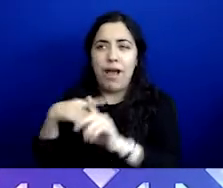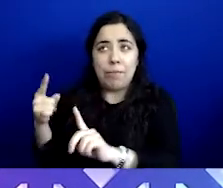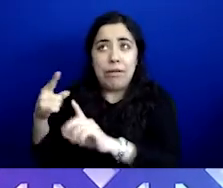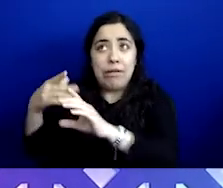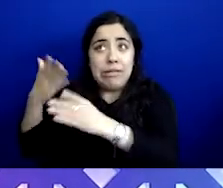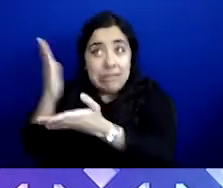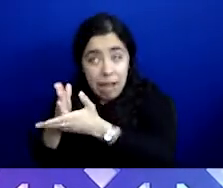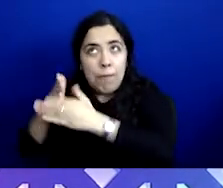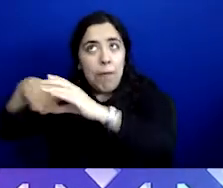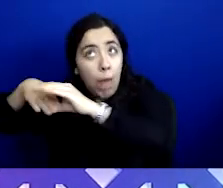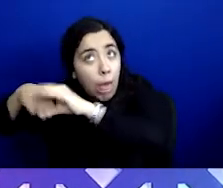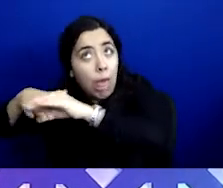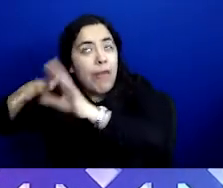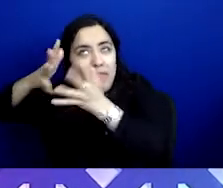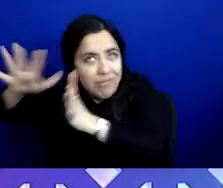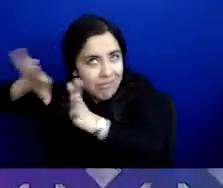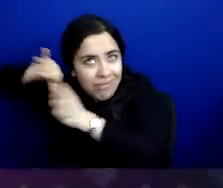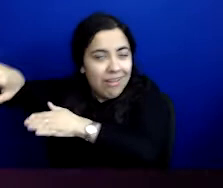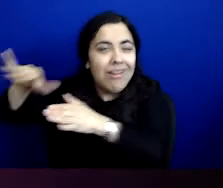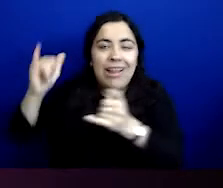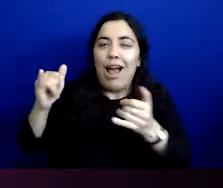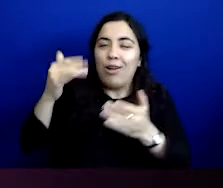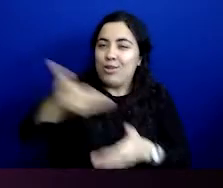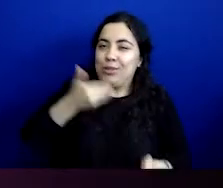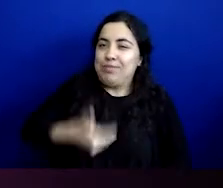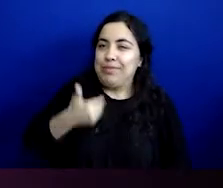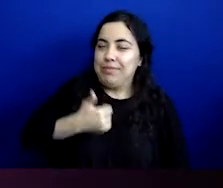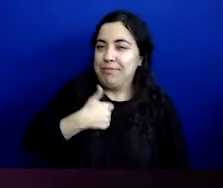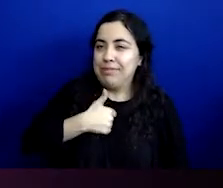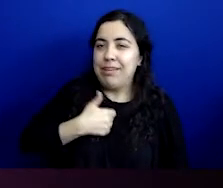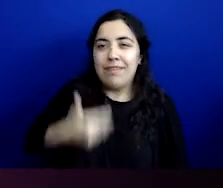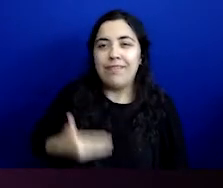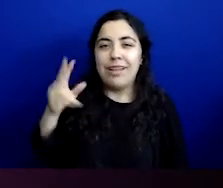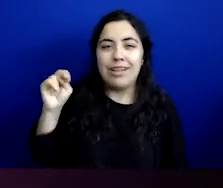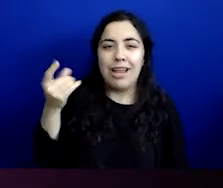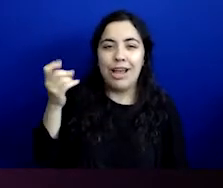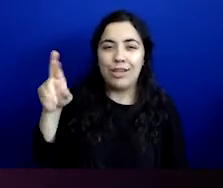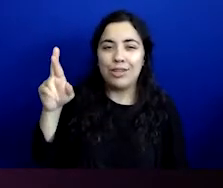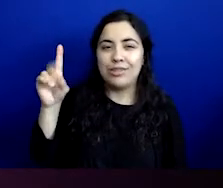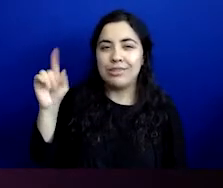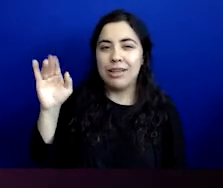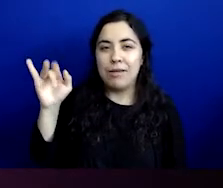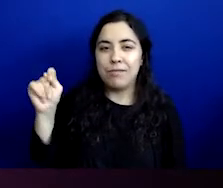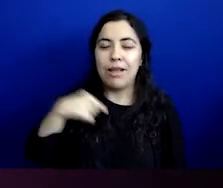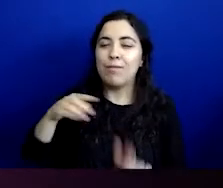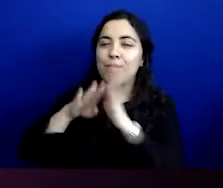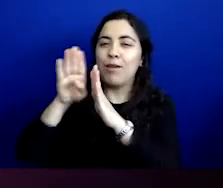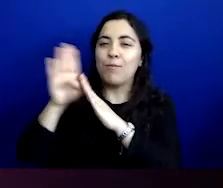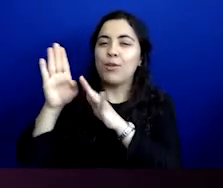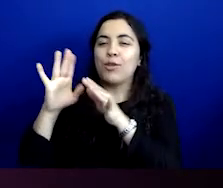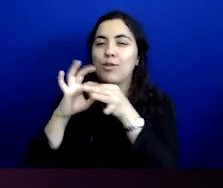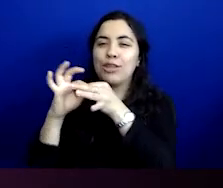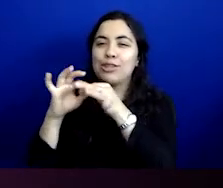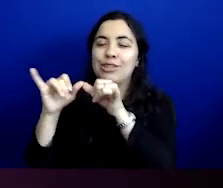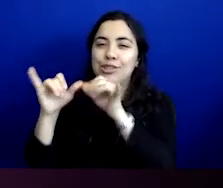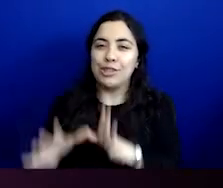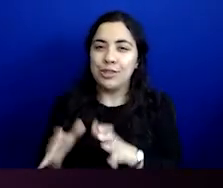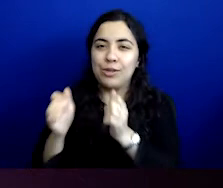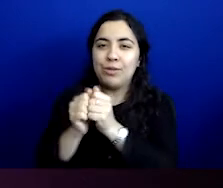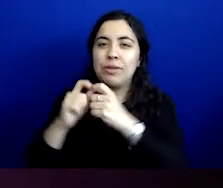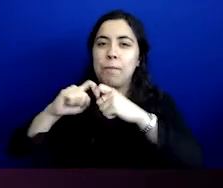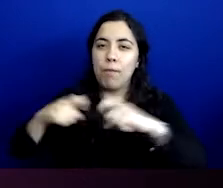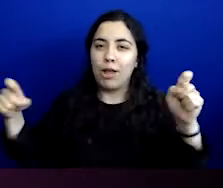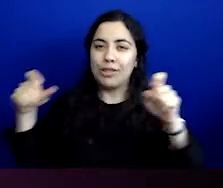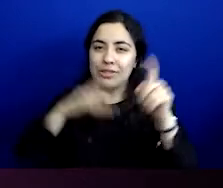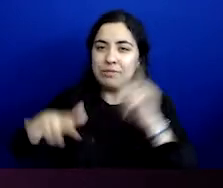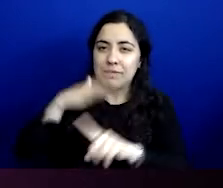here. So I just want to go ahead and introduce myself. My name is Nader Dabit. I'm a developer relations engineer working in the blockchain space for the